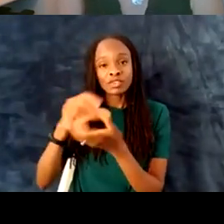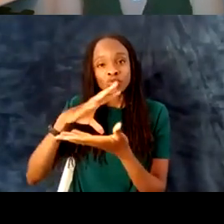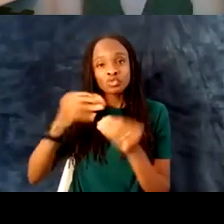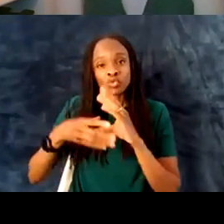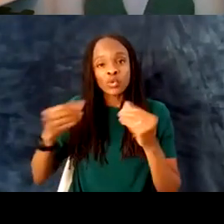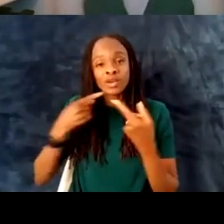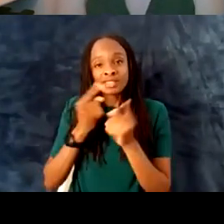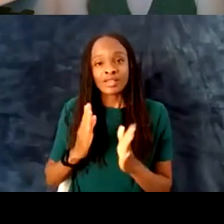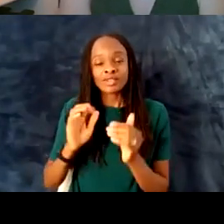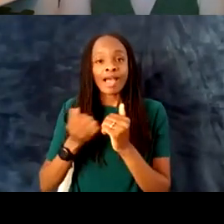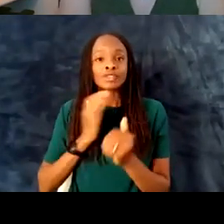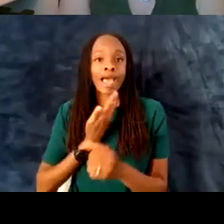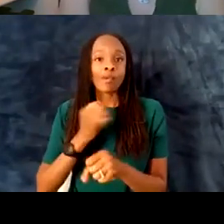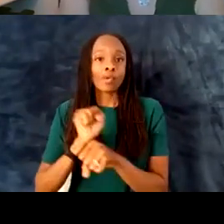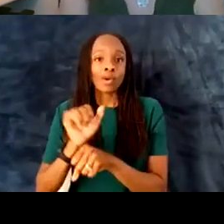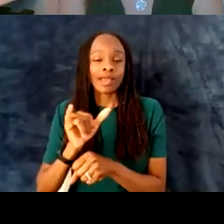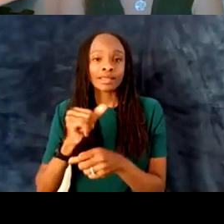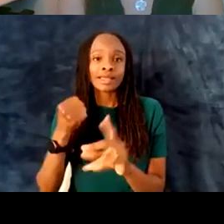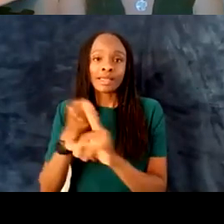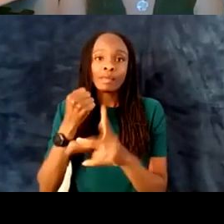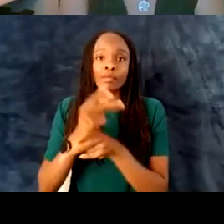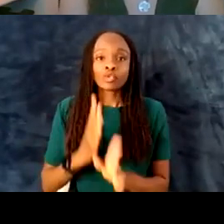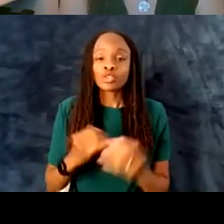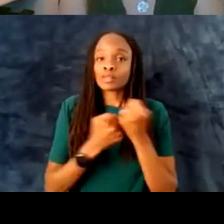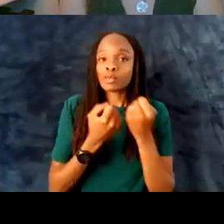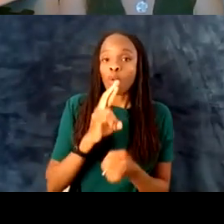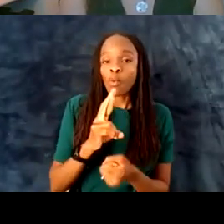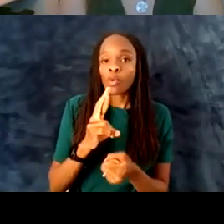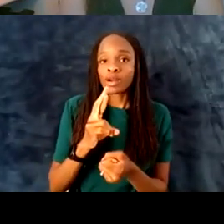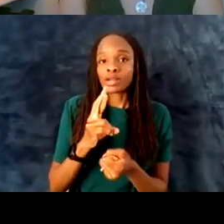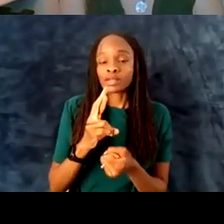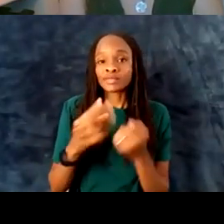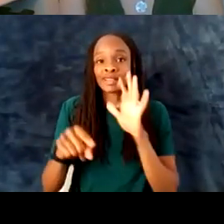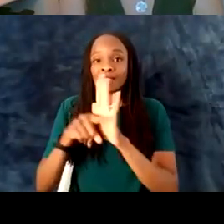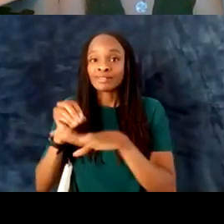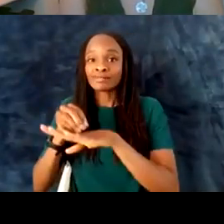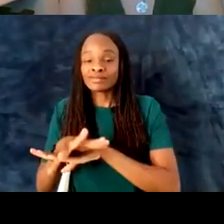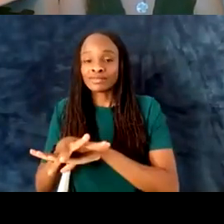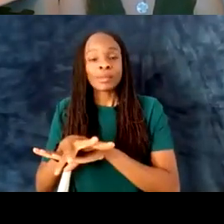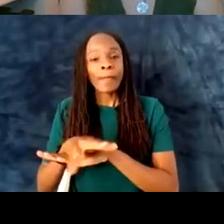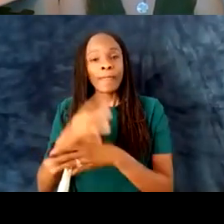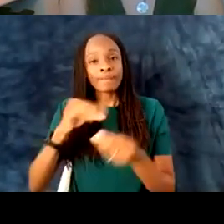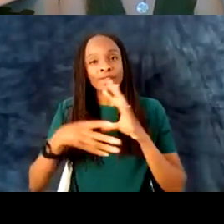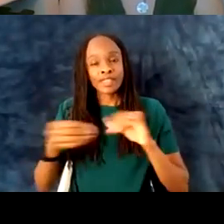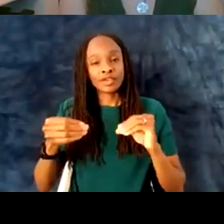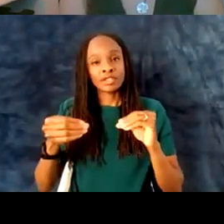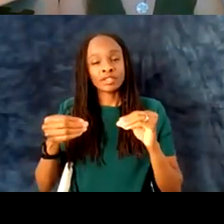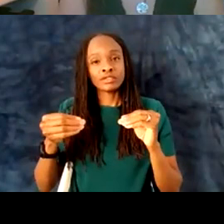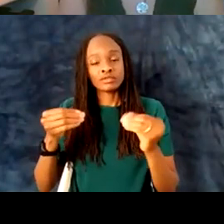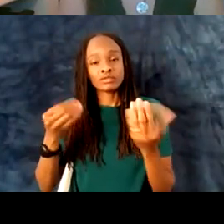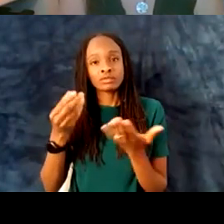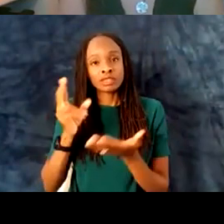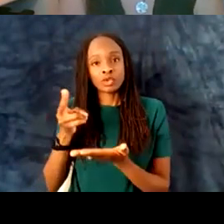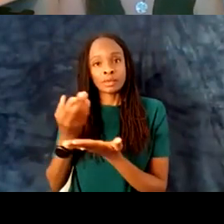as impact producers supporting or maybe undermining the narrative sovereignty of marginalized, historically